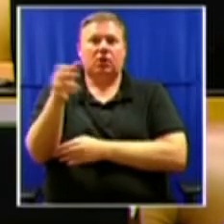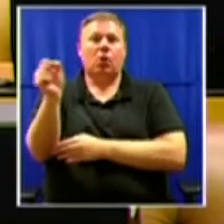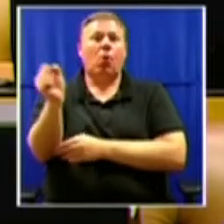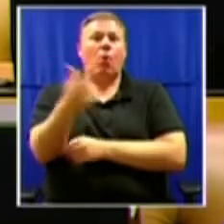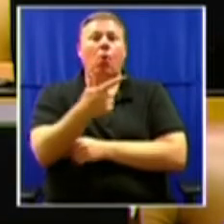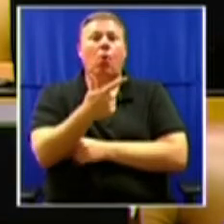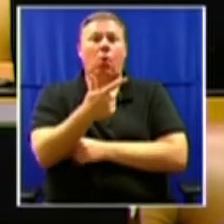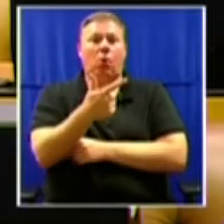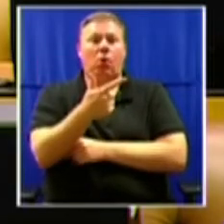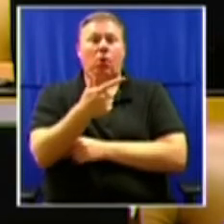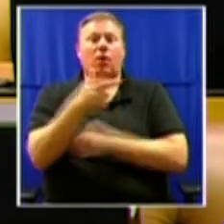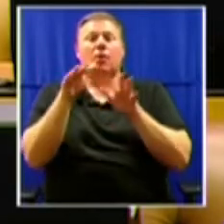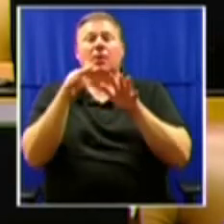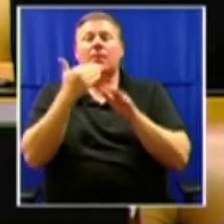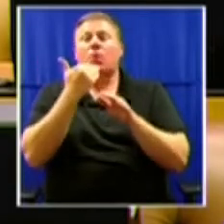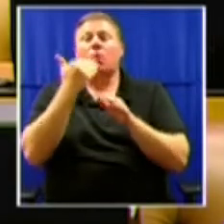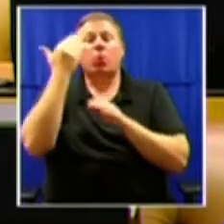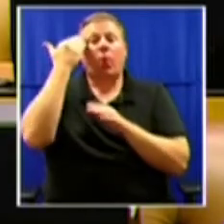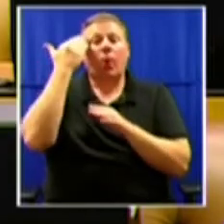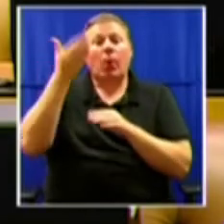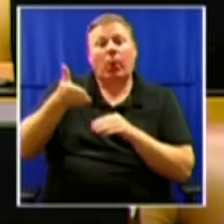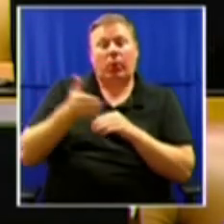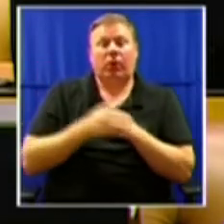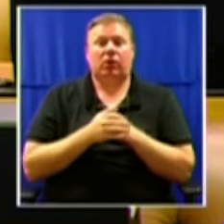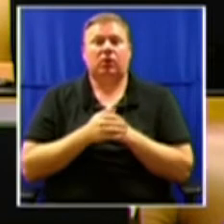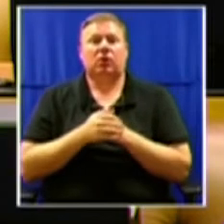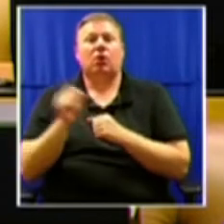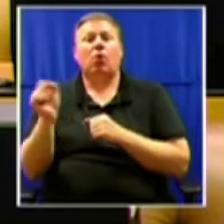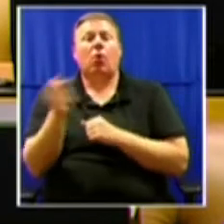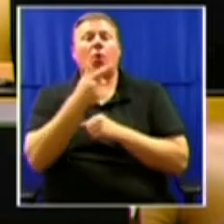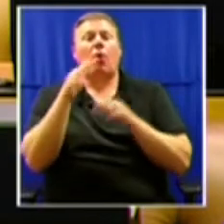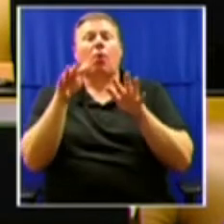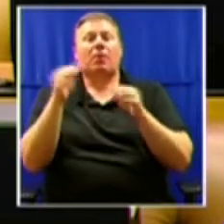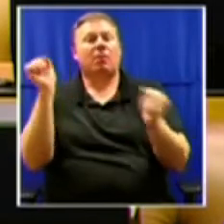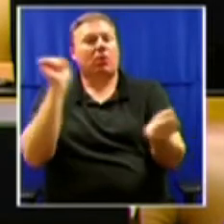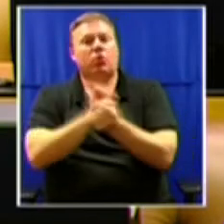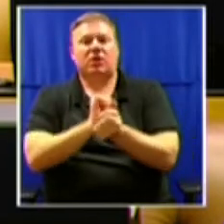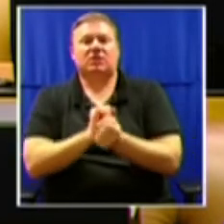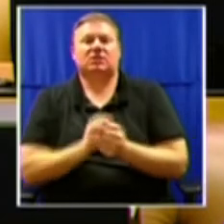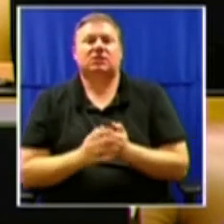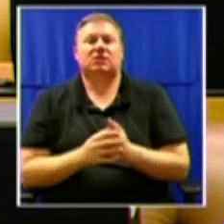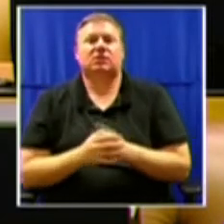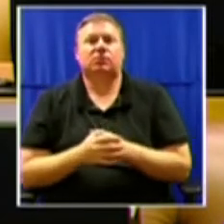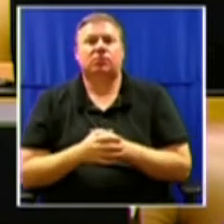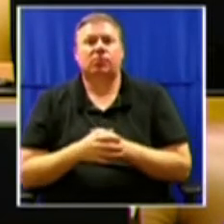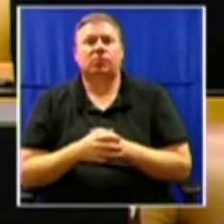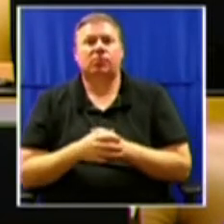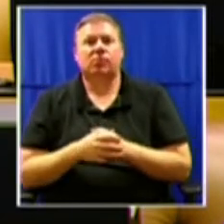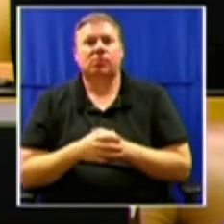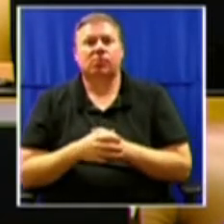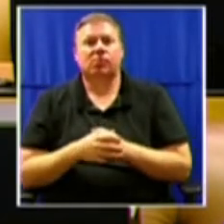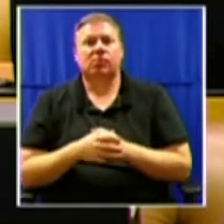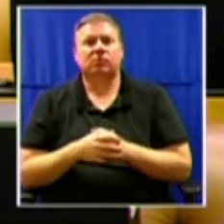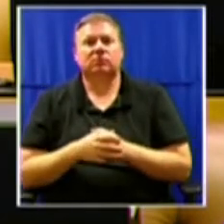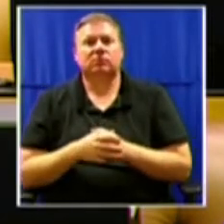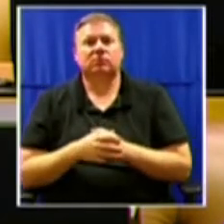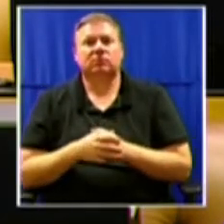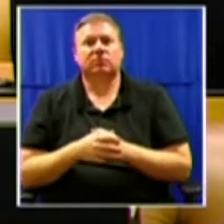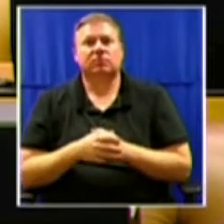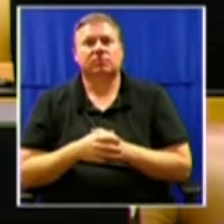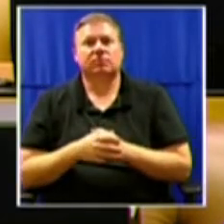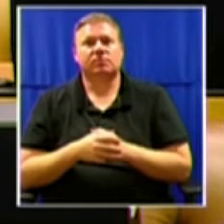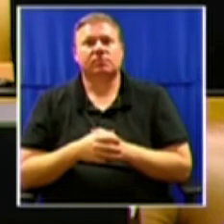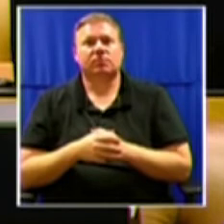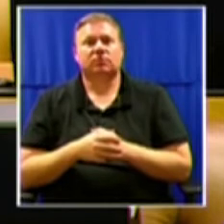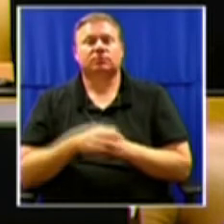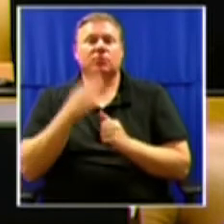hands of the people they know, and all those people were arrested. But when you get the information